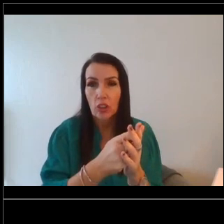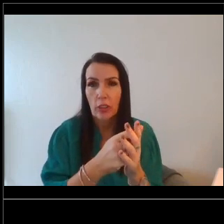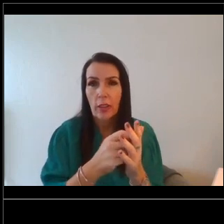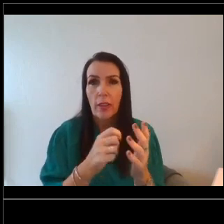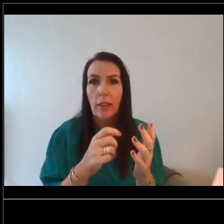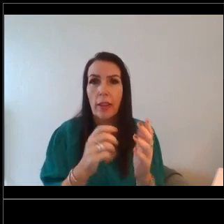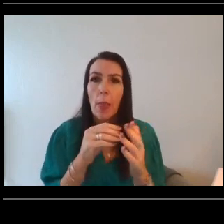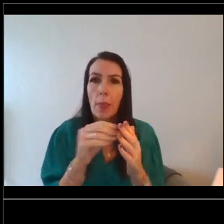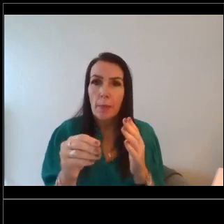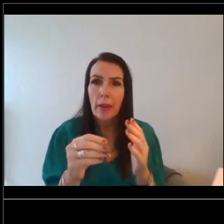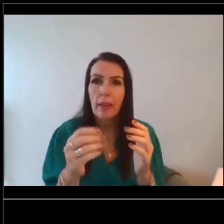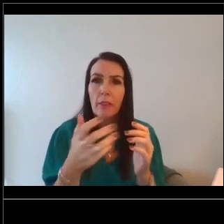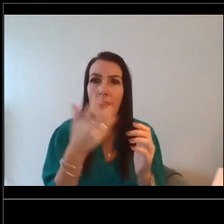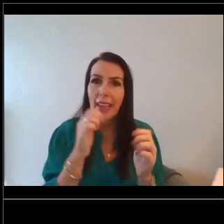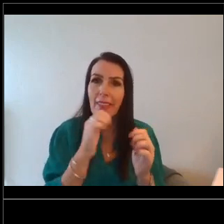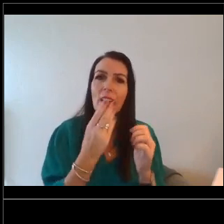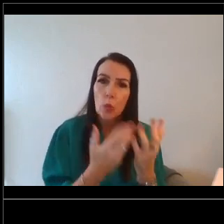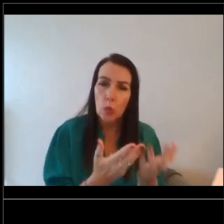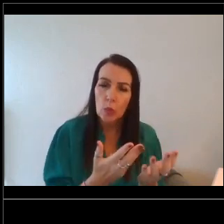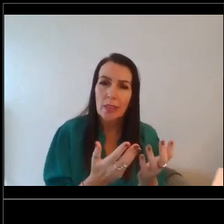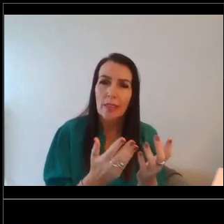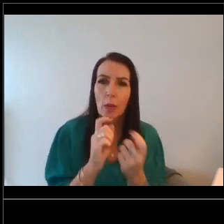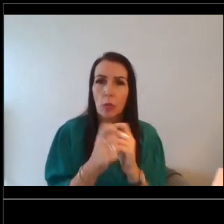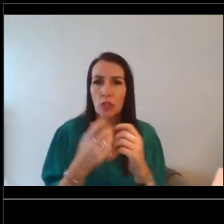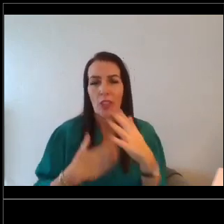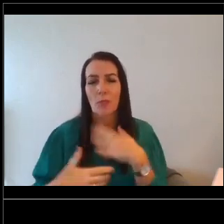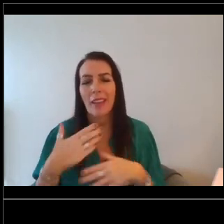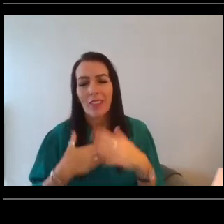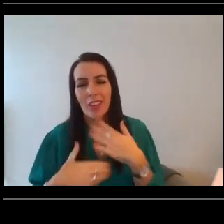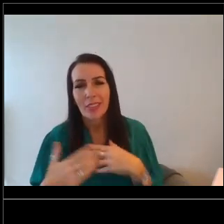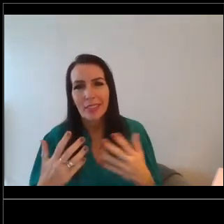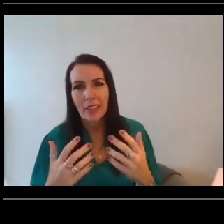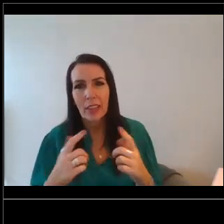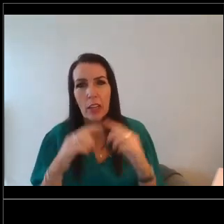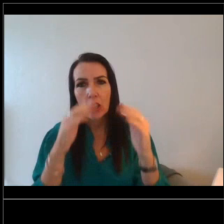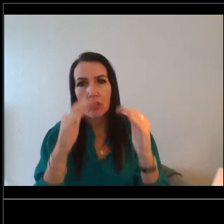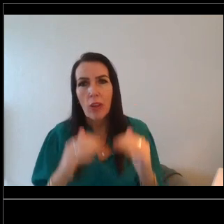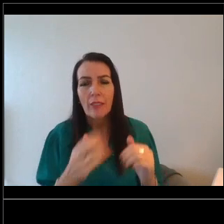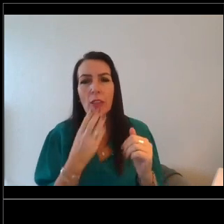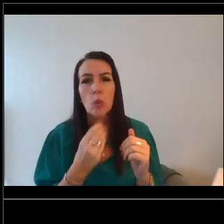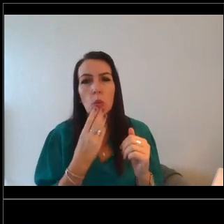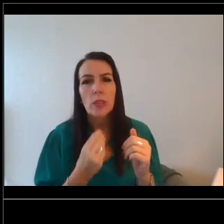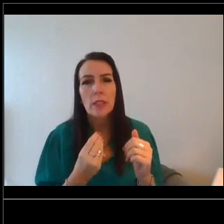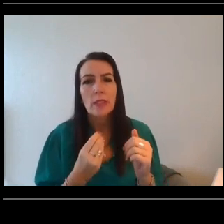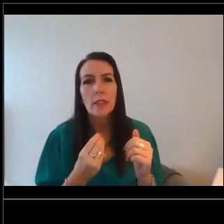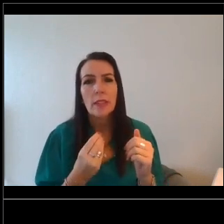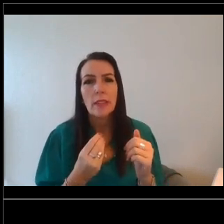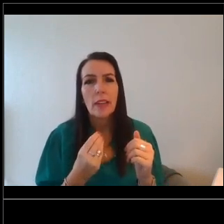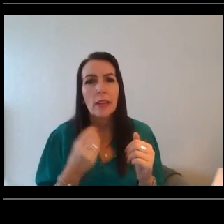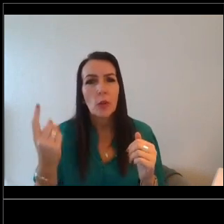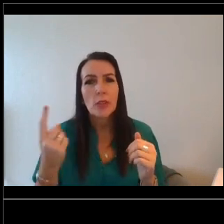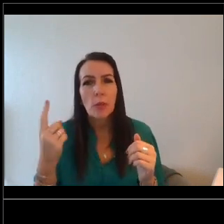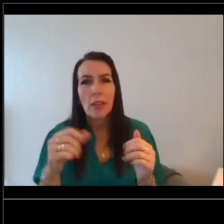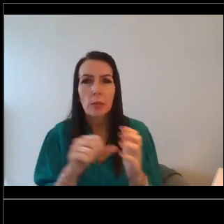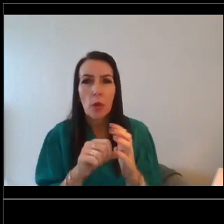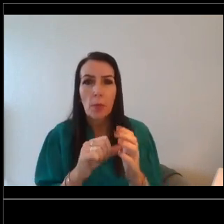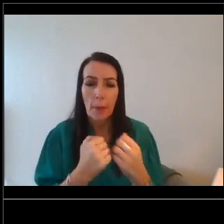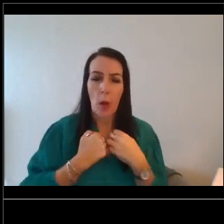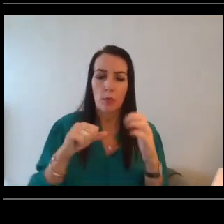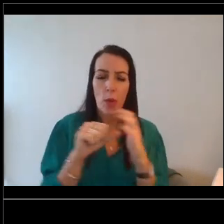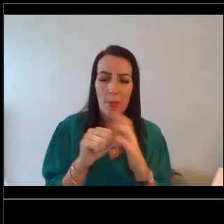they're paying for the heat they use. And that can just change behaviours in its own right and drive down consumption, because it's not somebody else's problem, it's suddenly your own